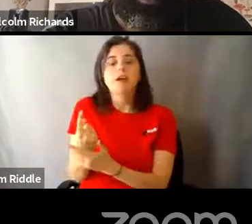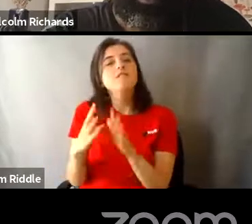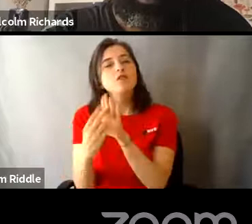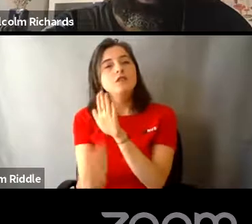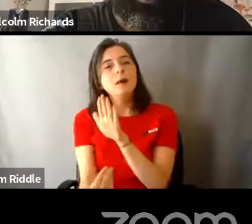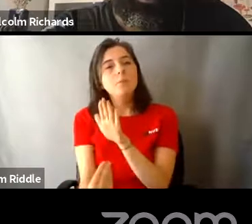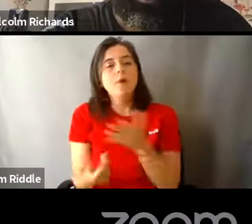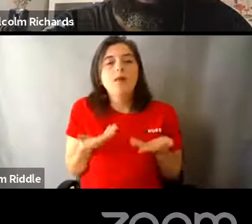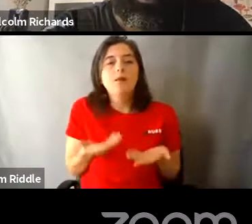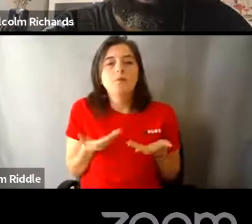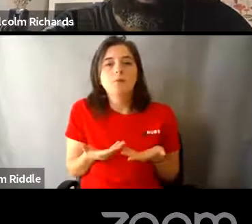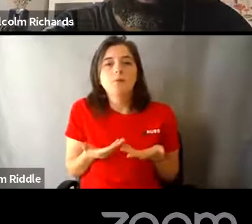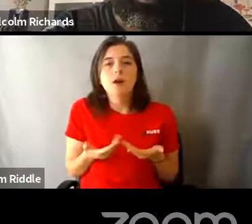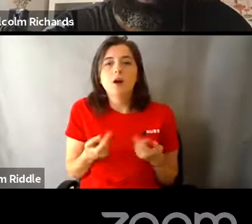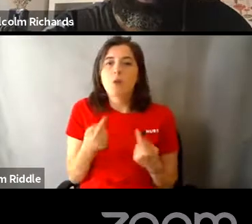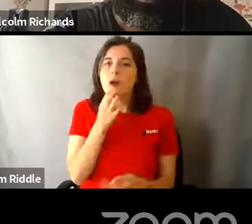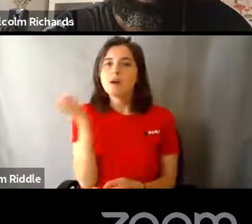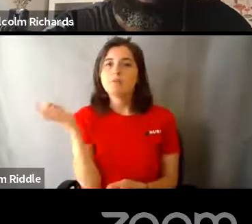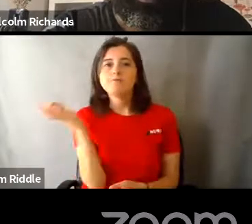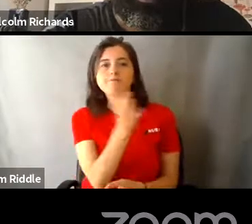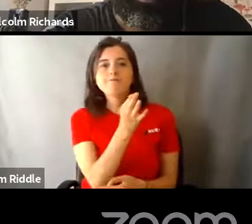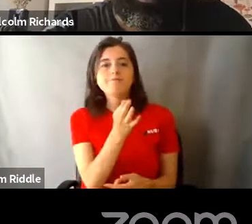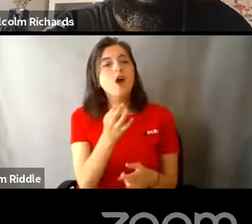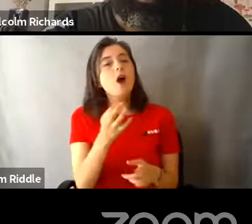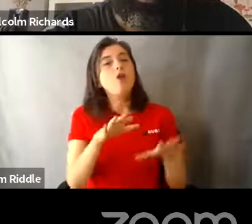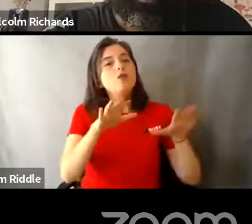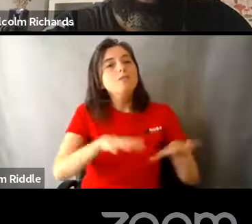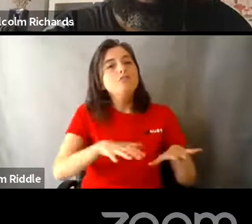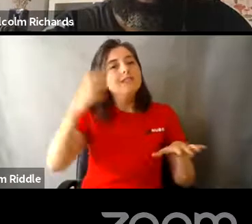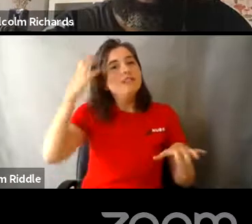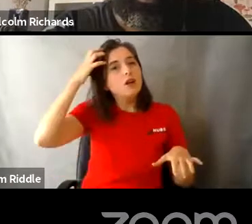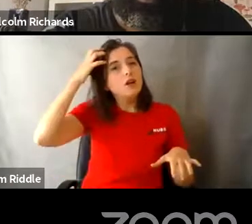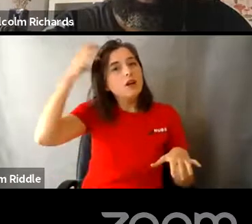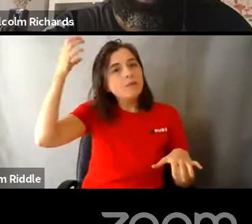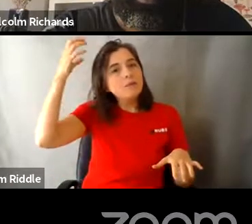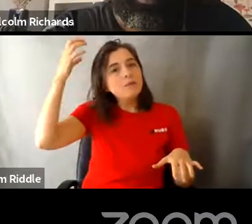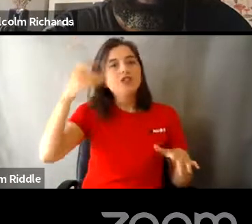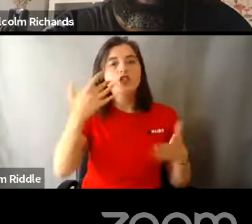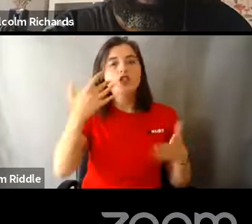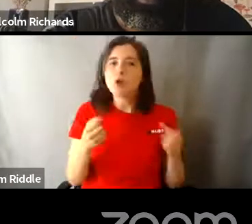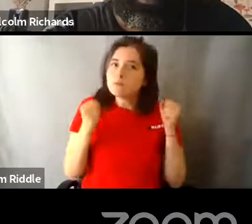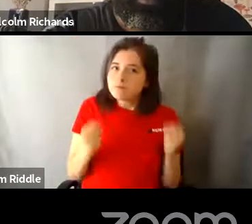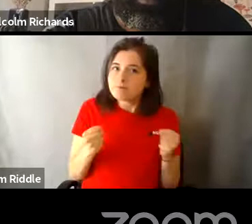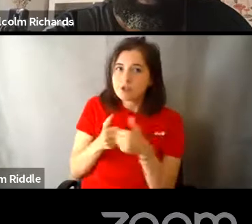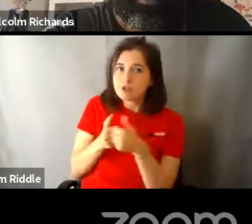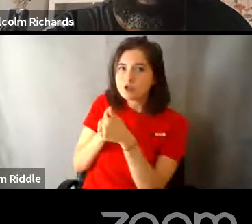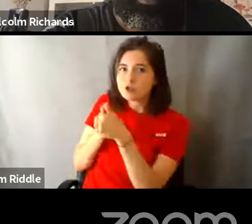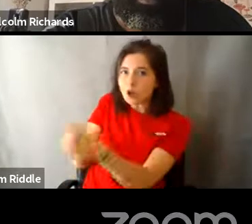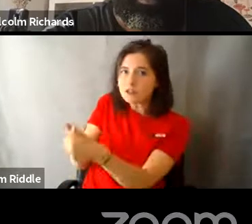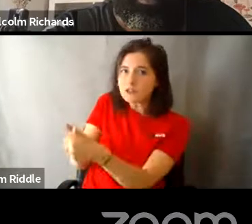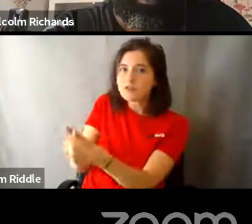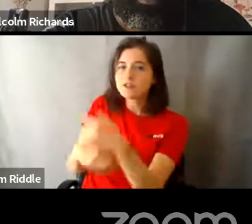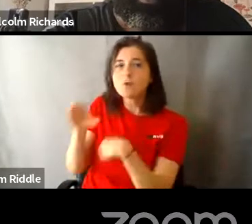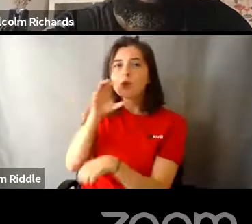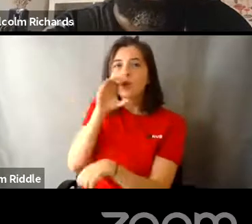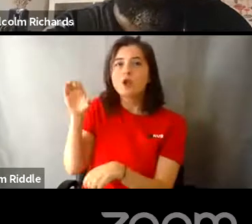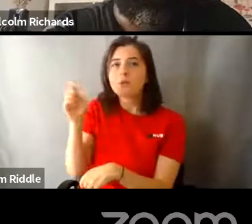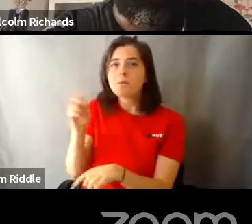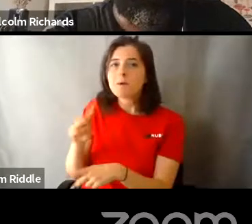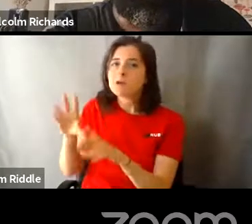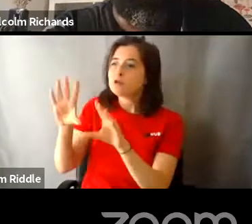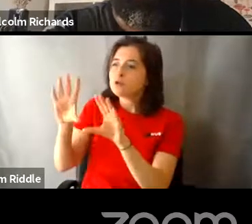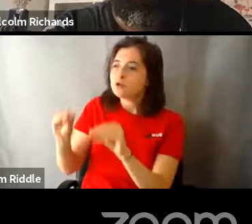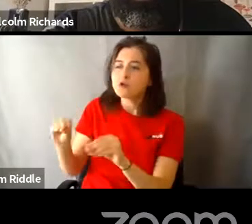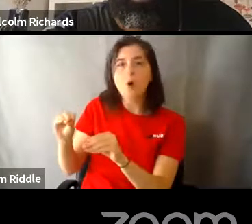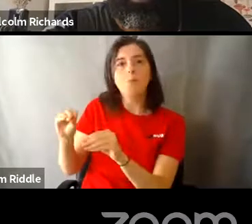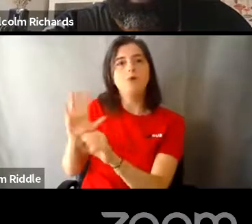the moment we are calling for the British government to stand firm in solidarity with the Cuban people against the blockade.